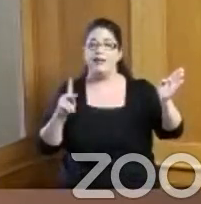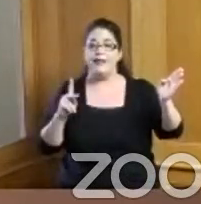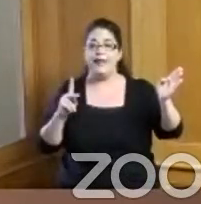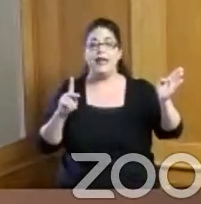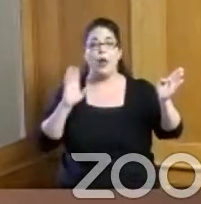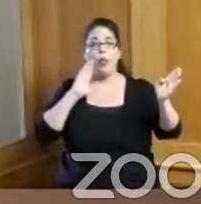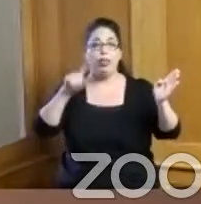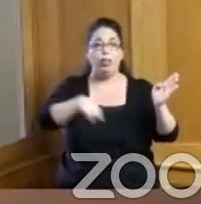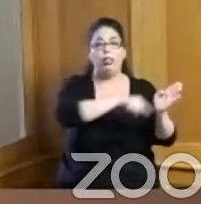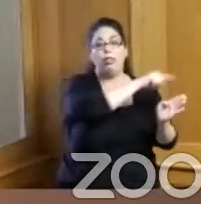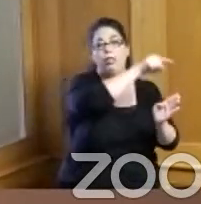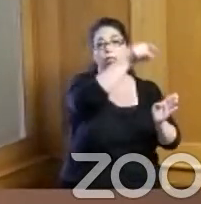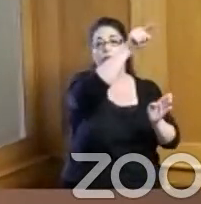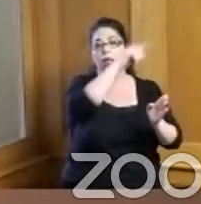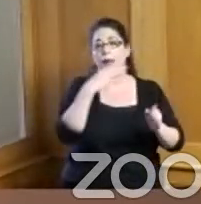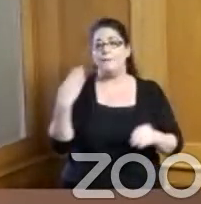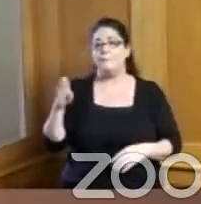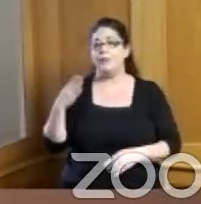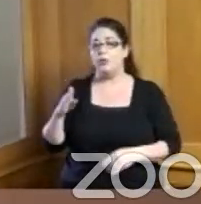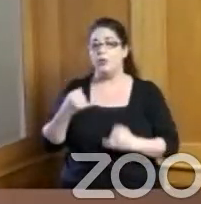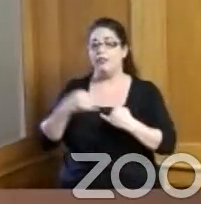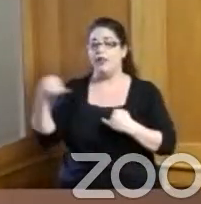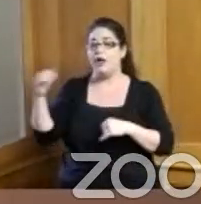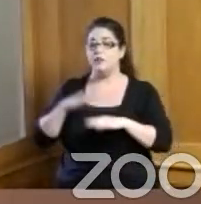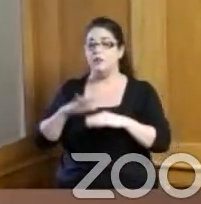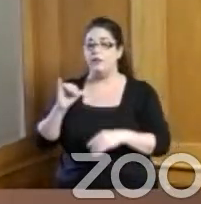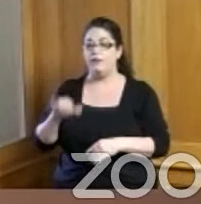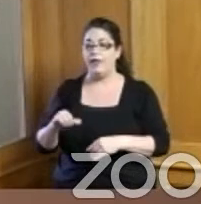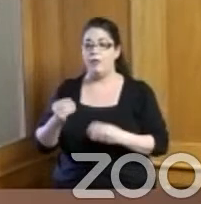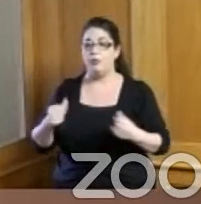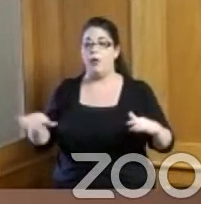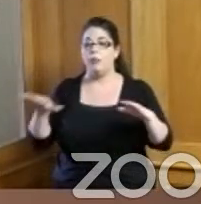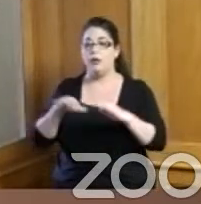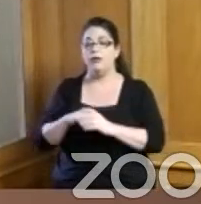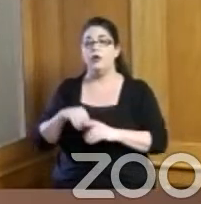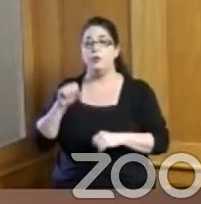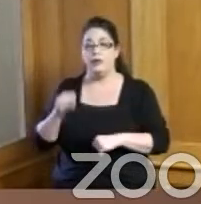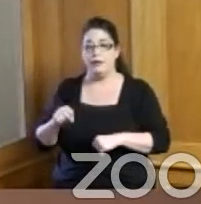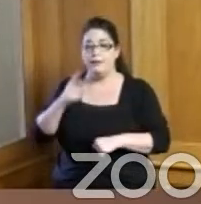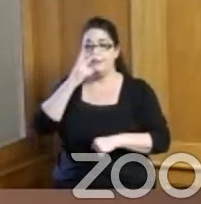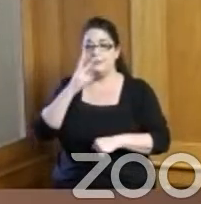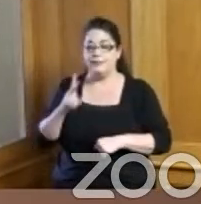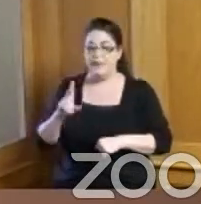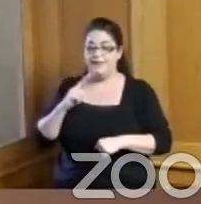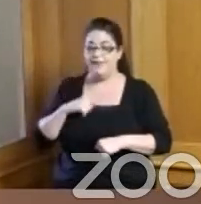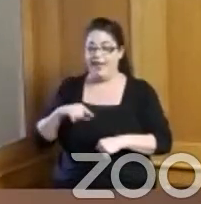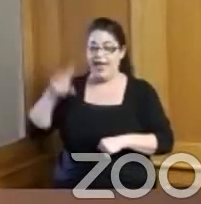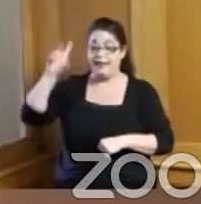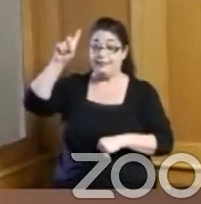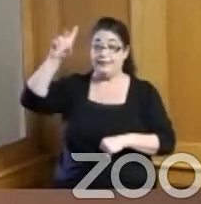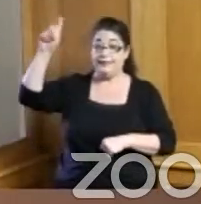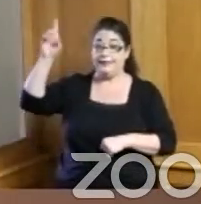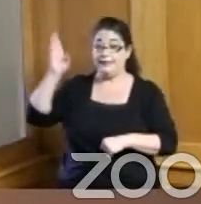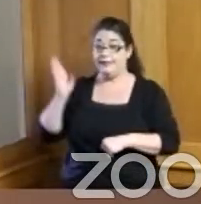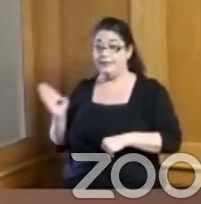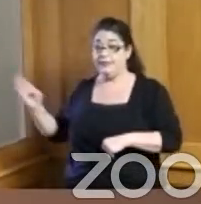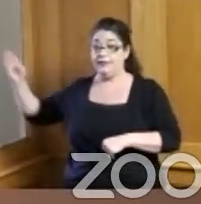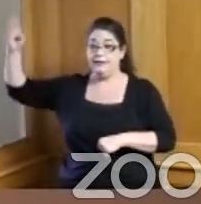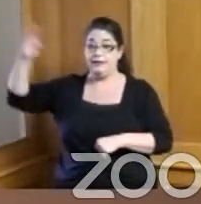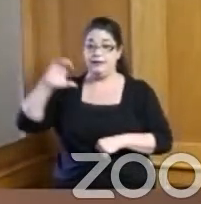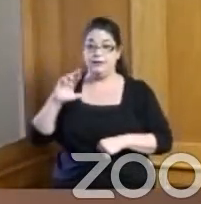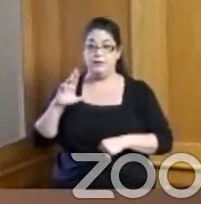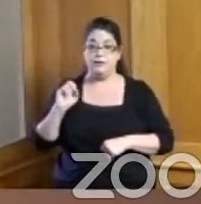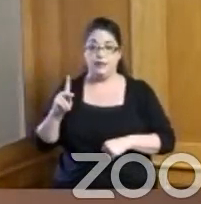behind the blue lots on that property. That would be the part that would be zoned double D planned multifamily. And